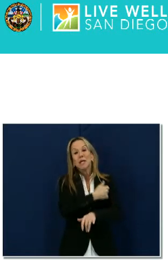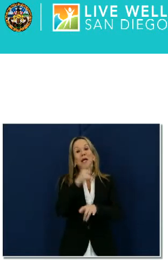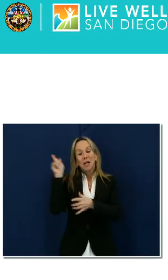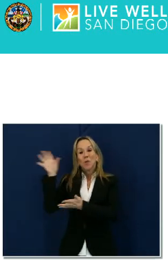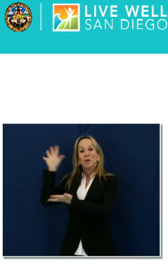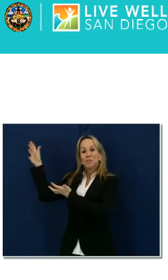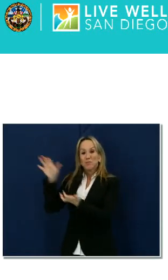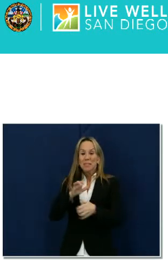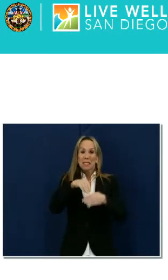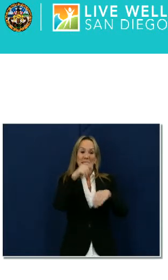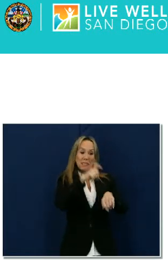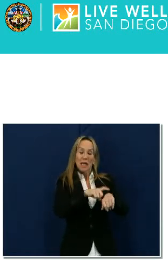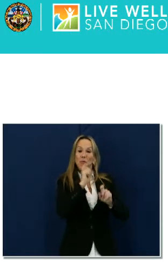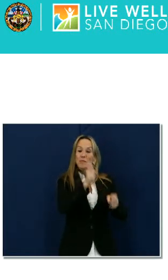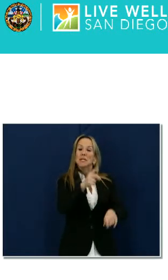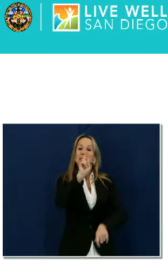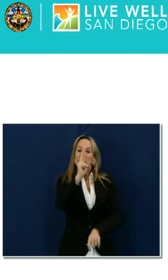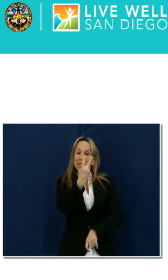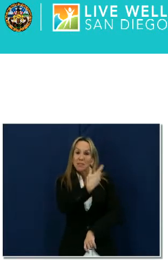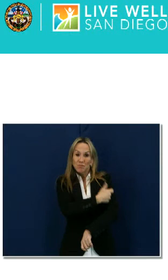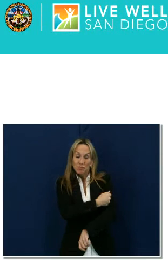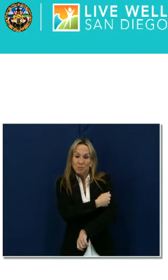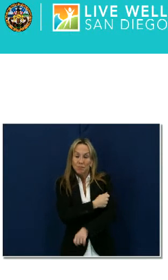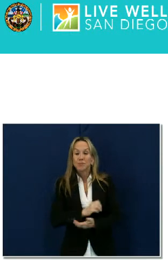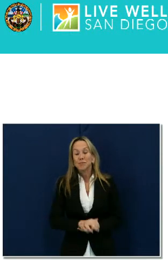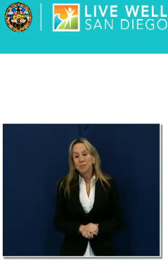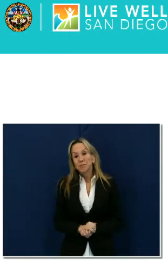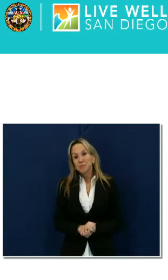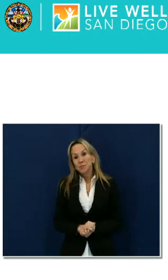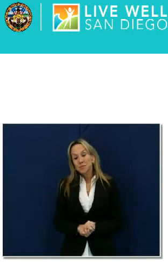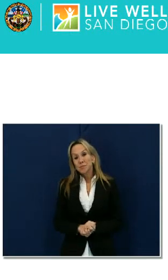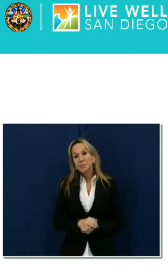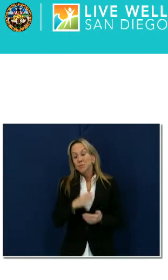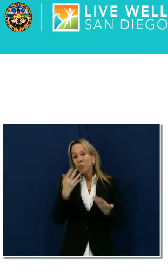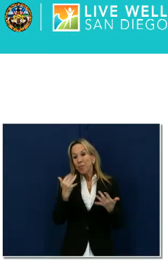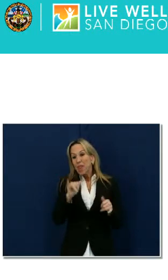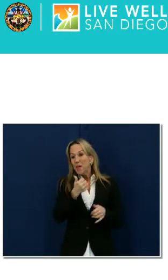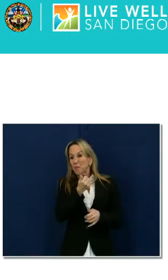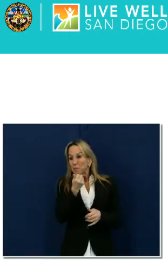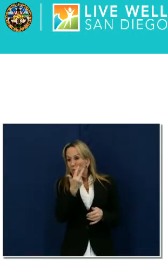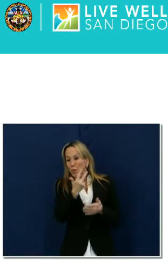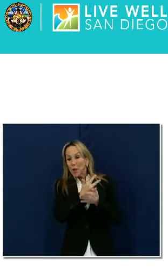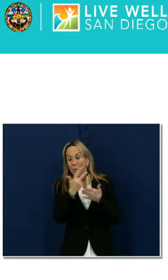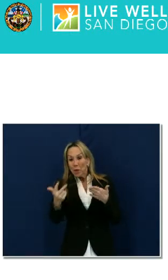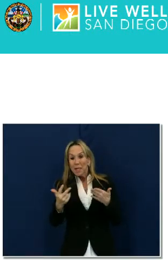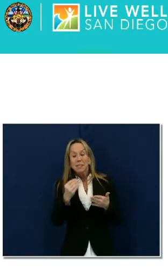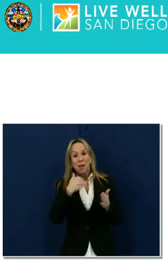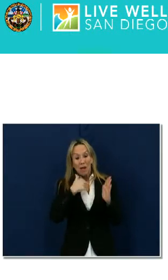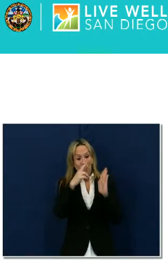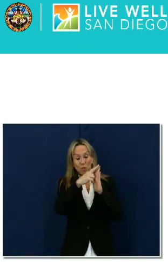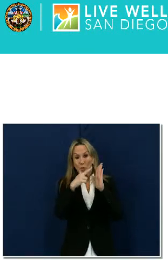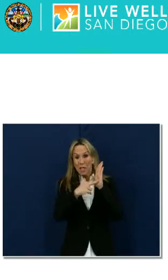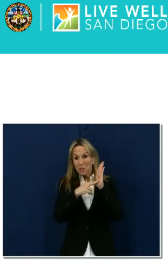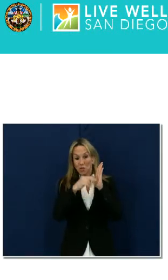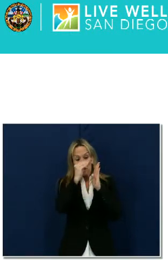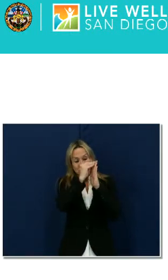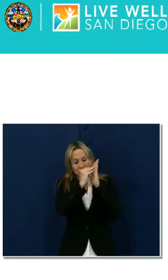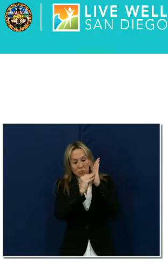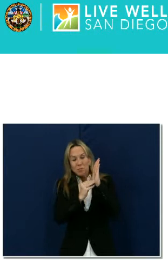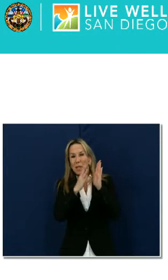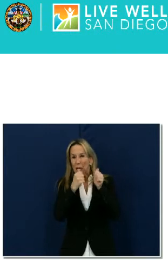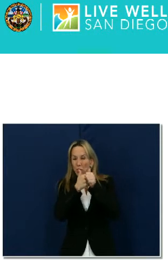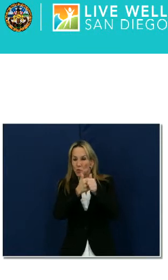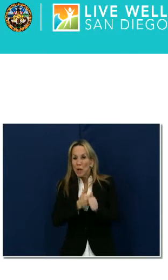the first one. They will also be holding back the second one to send those a few weeks later, and we have a registry and tracking system to ensure that